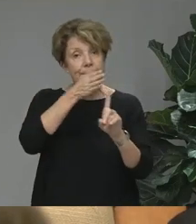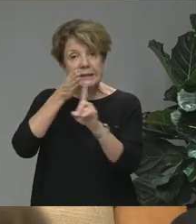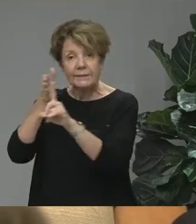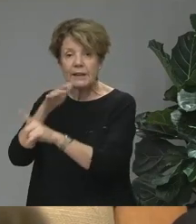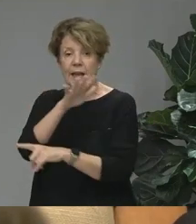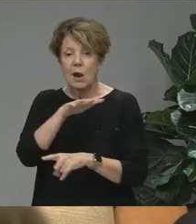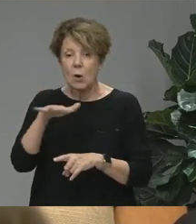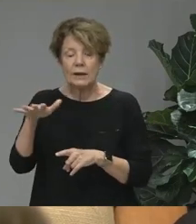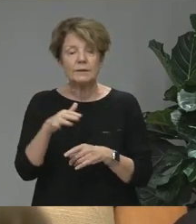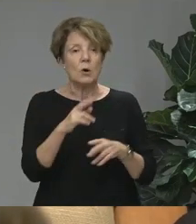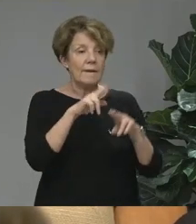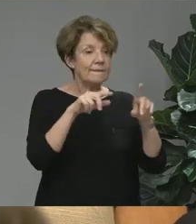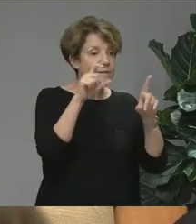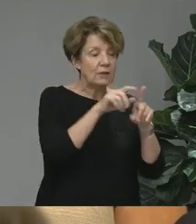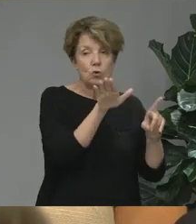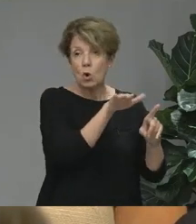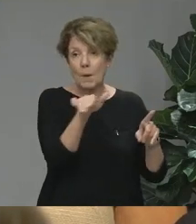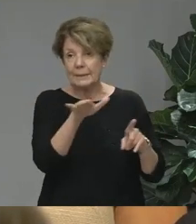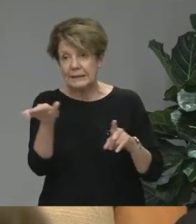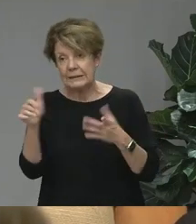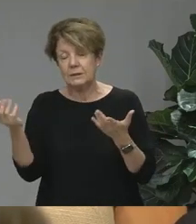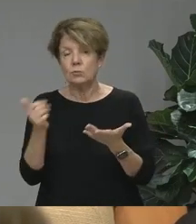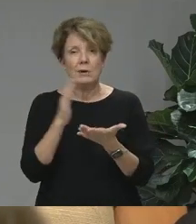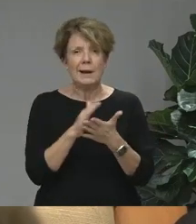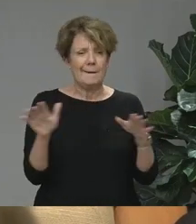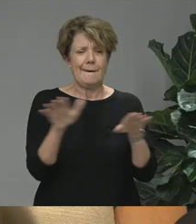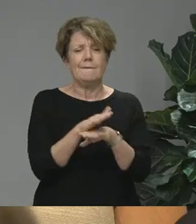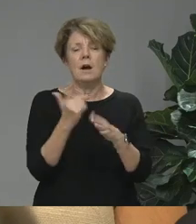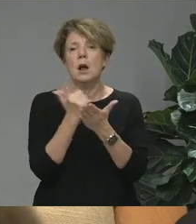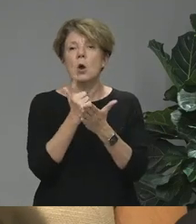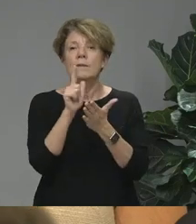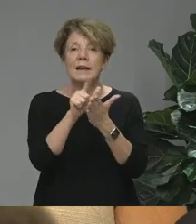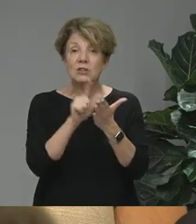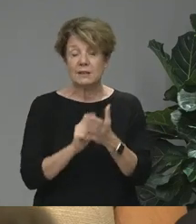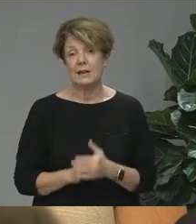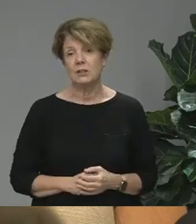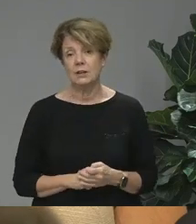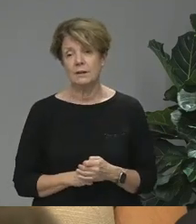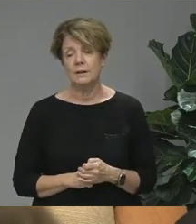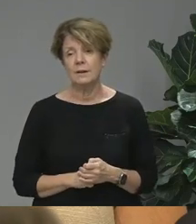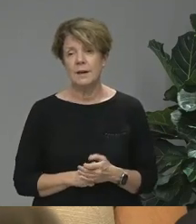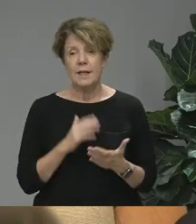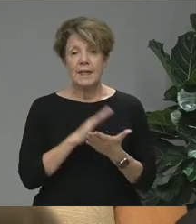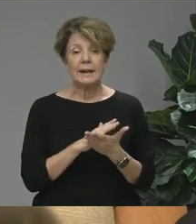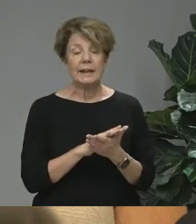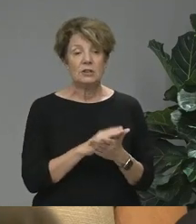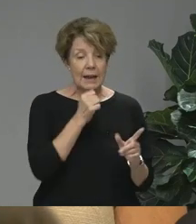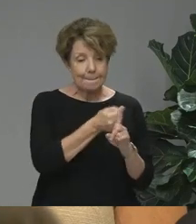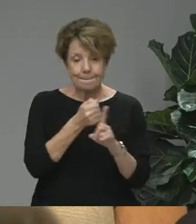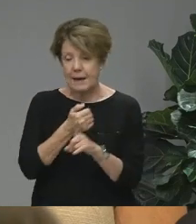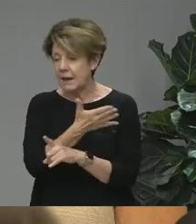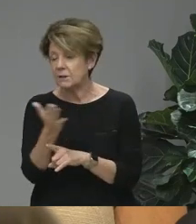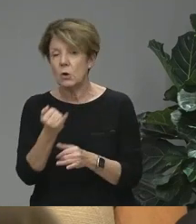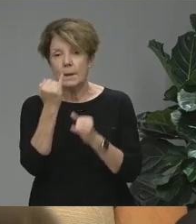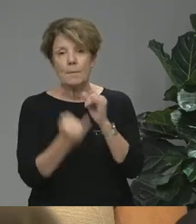areas of federal competence, and they cover a vast array of legislation that does affect our most vulnerable